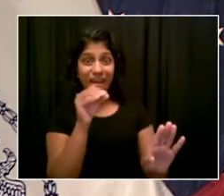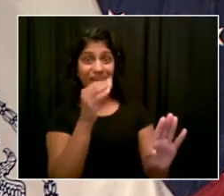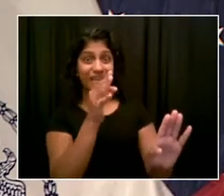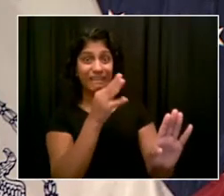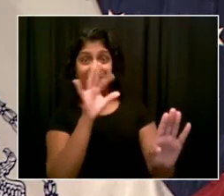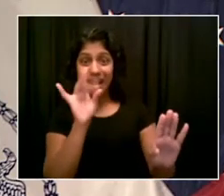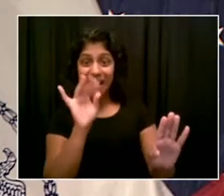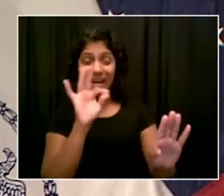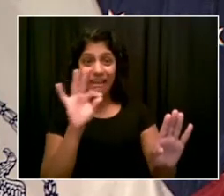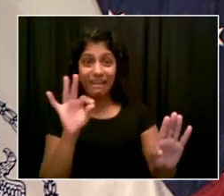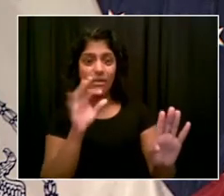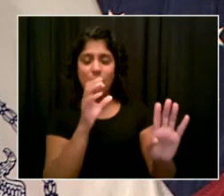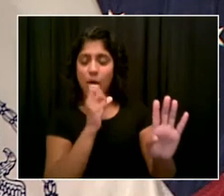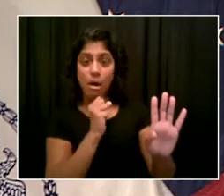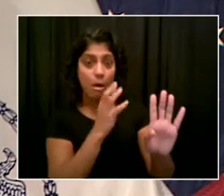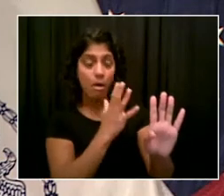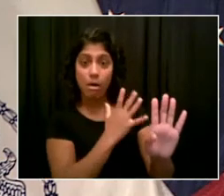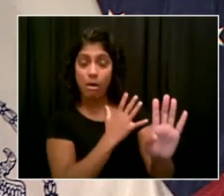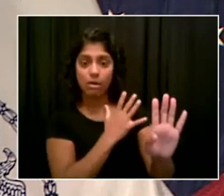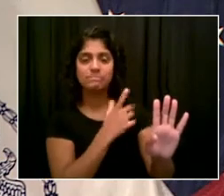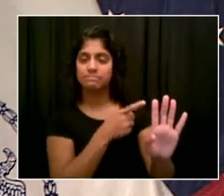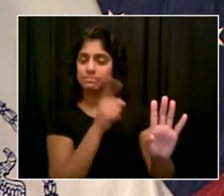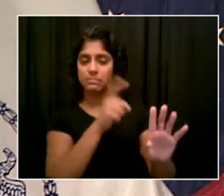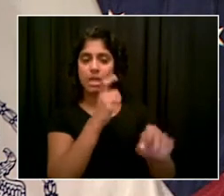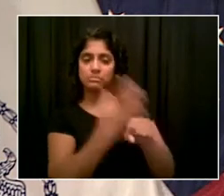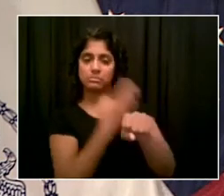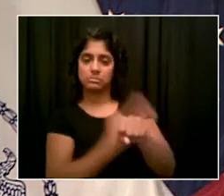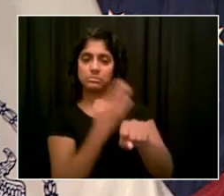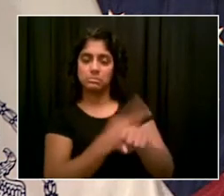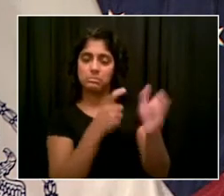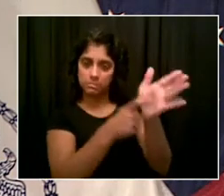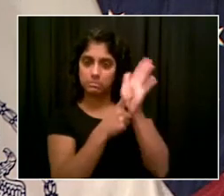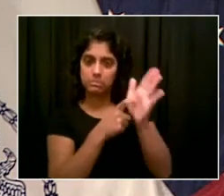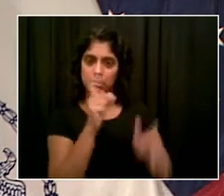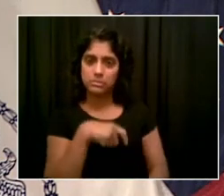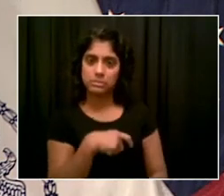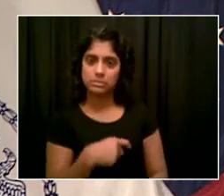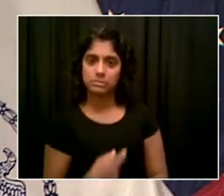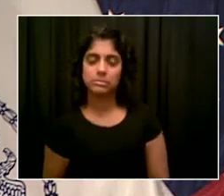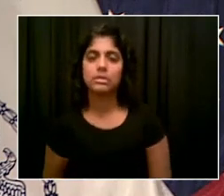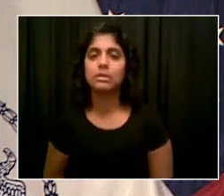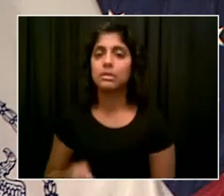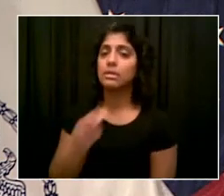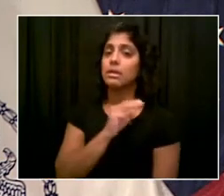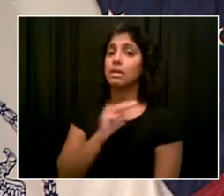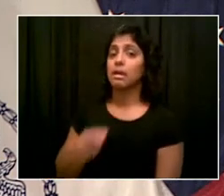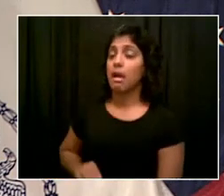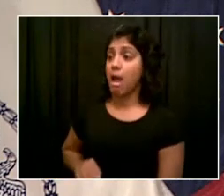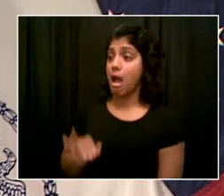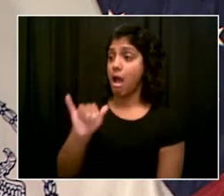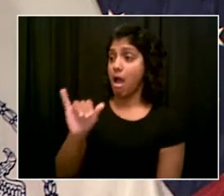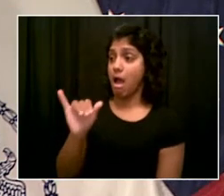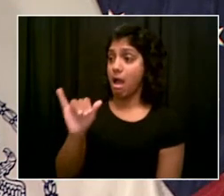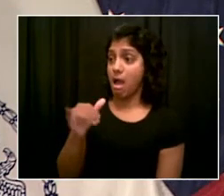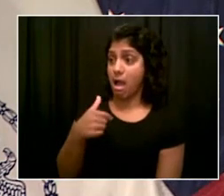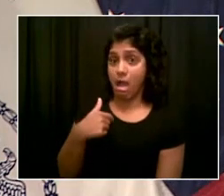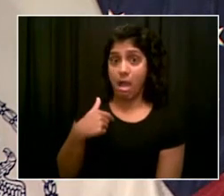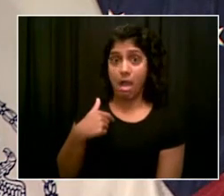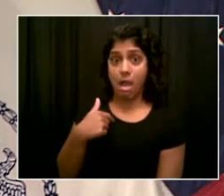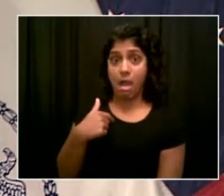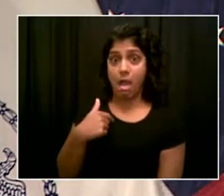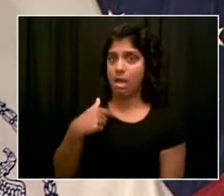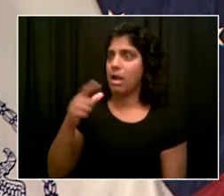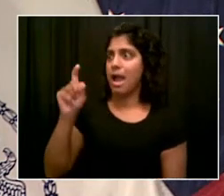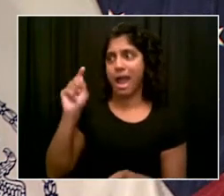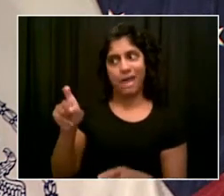what I want is a plan that says, okay, here are the playgrounds that need work, here's the timeline, here's the resources and how we'll